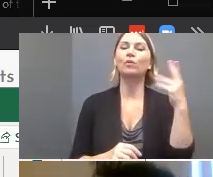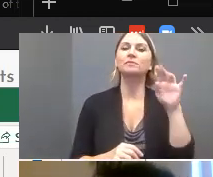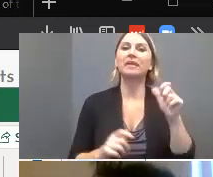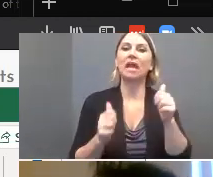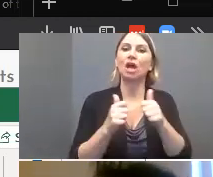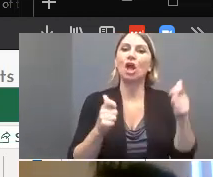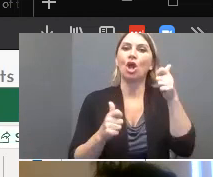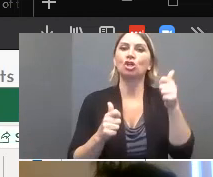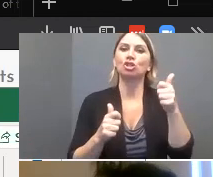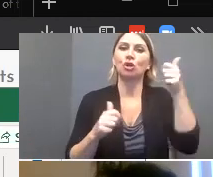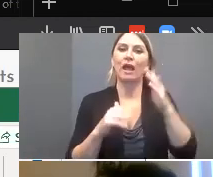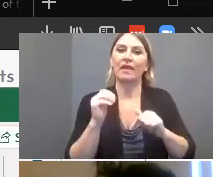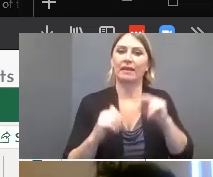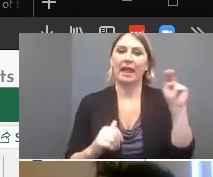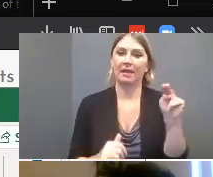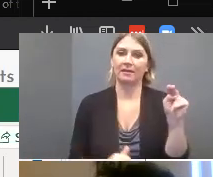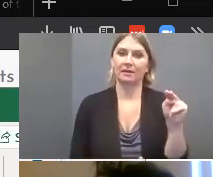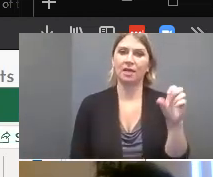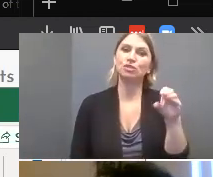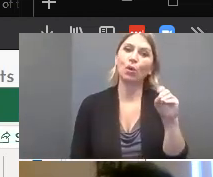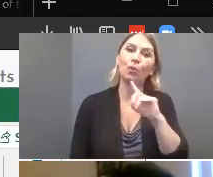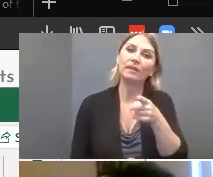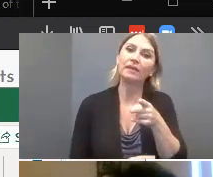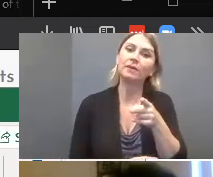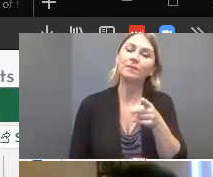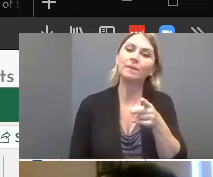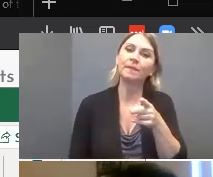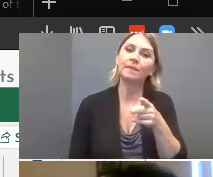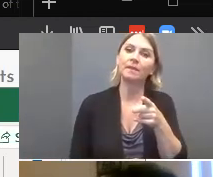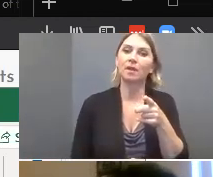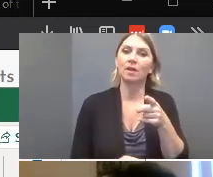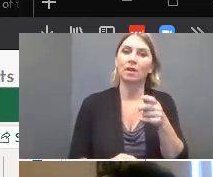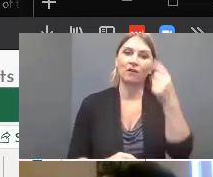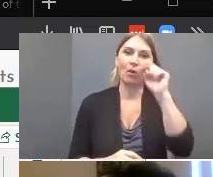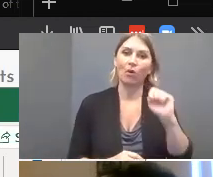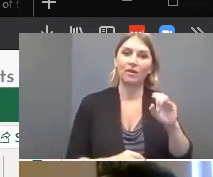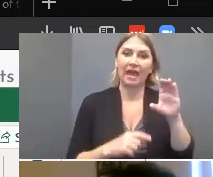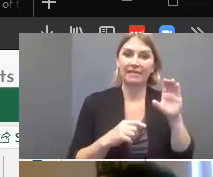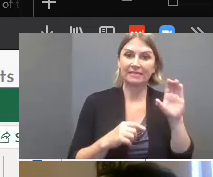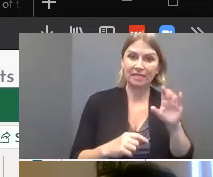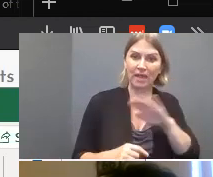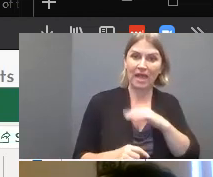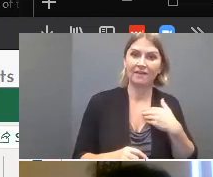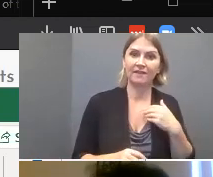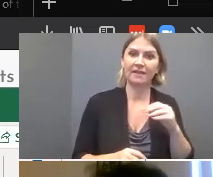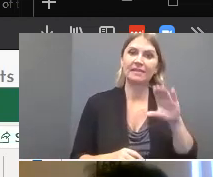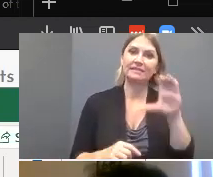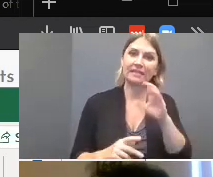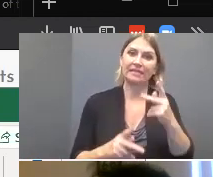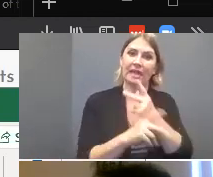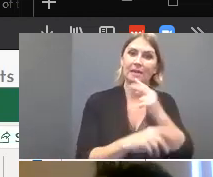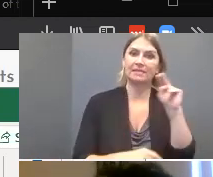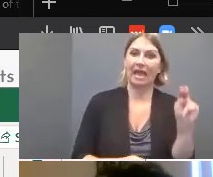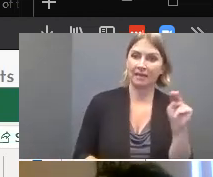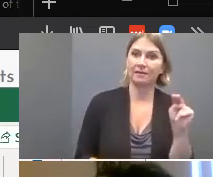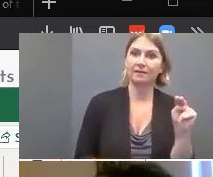than n, right? So essentially, more or less for every c, we have c times n is less than